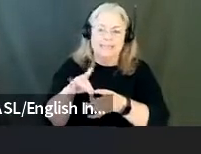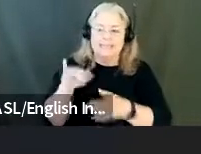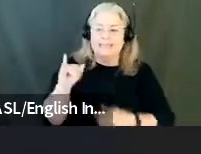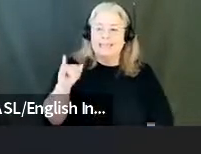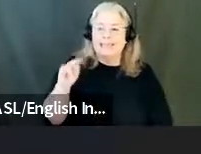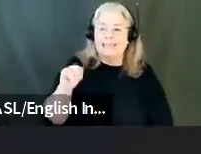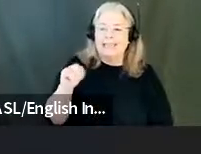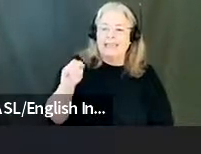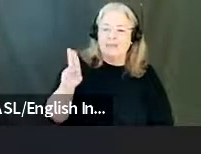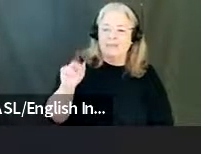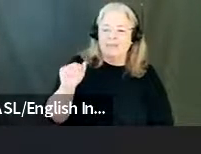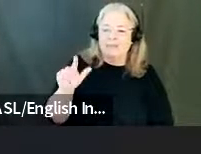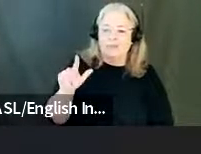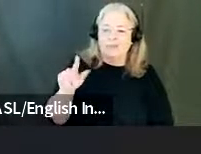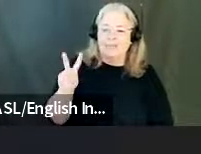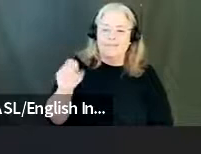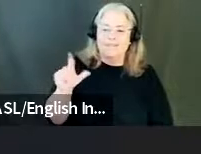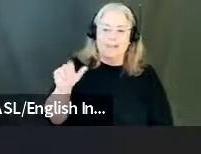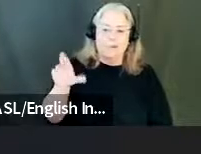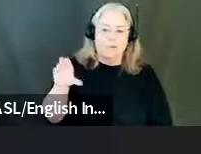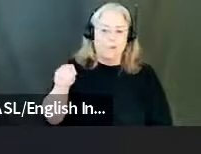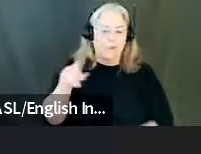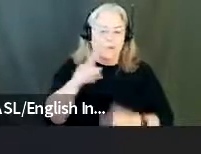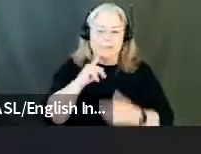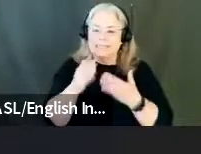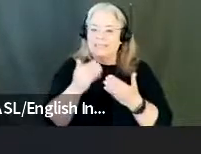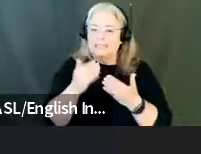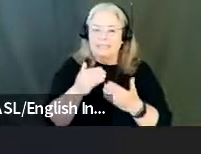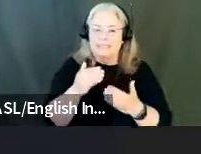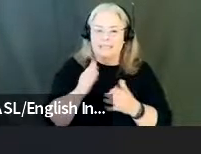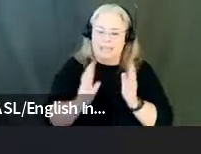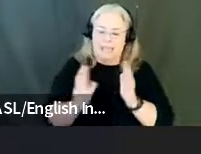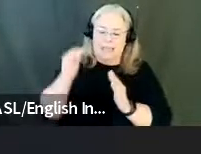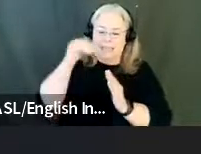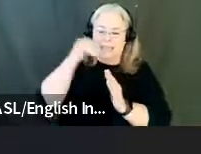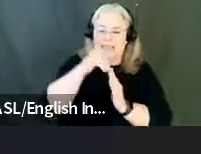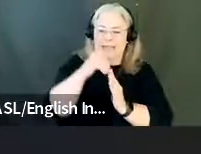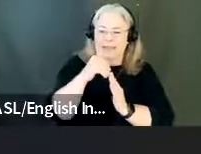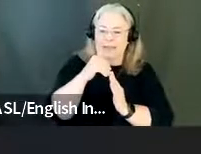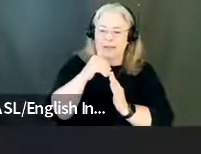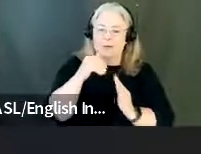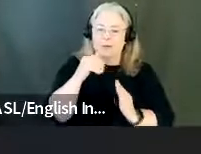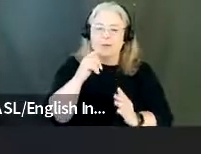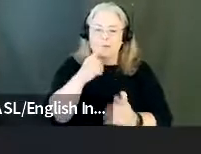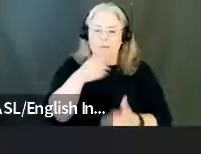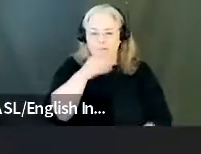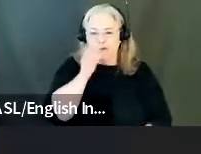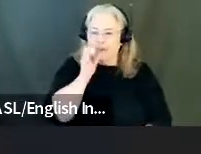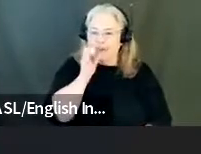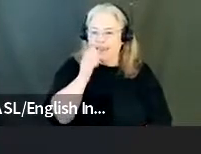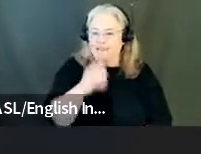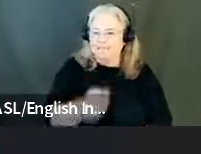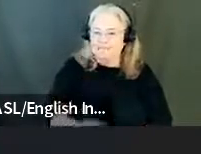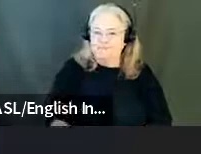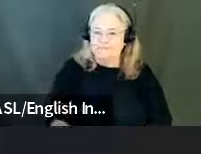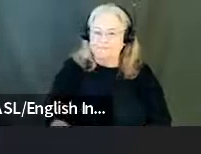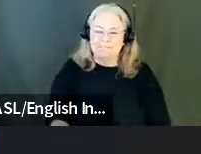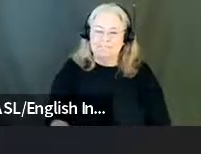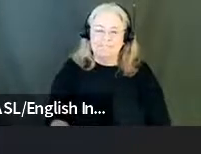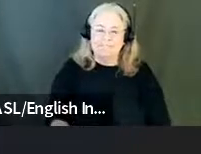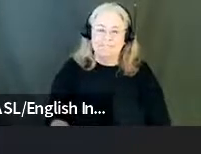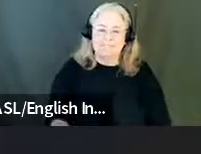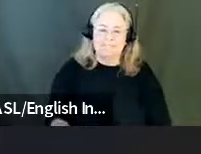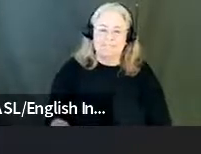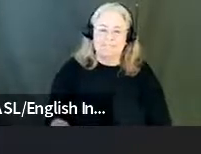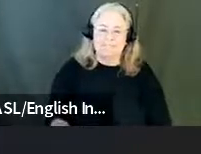there. So very, very simple with this whole cantilever approach for drinking beverages.